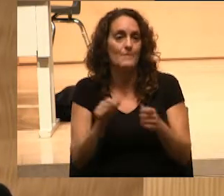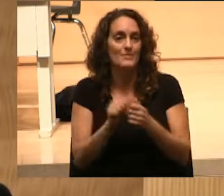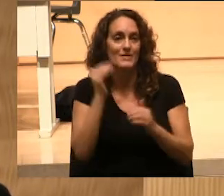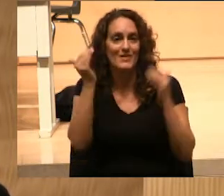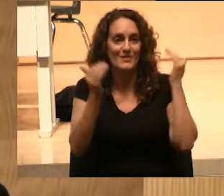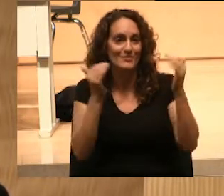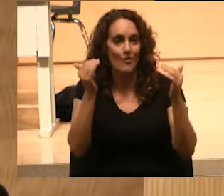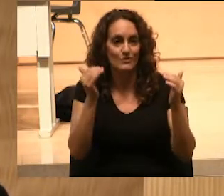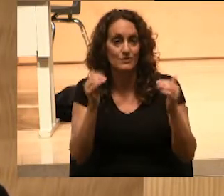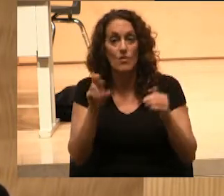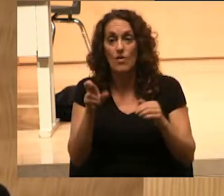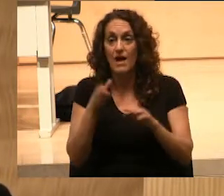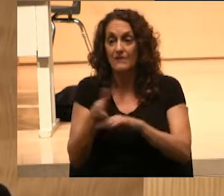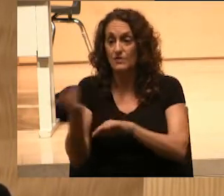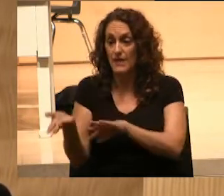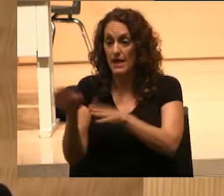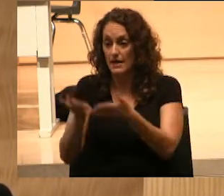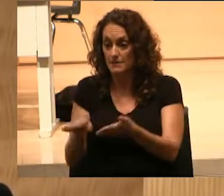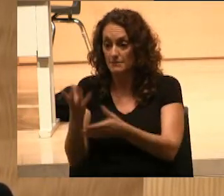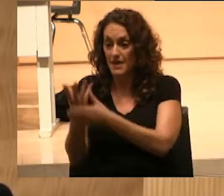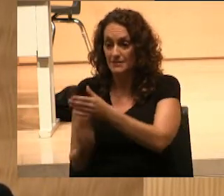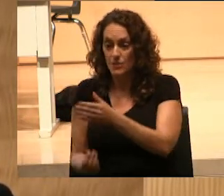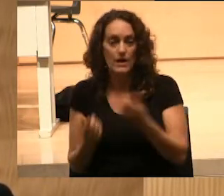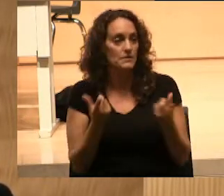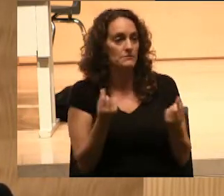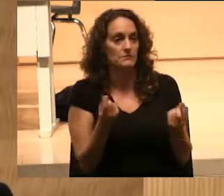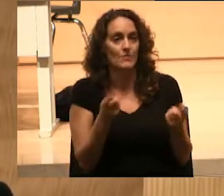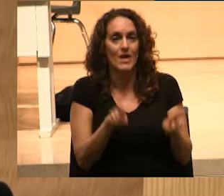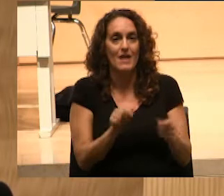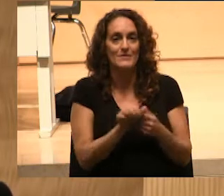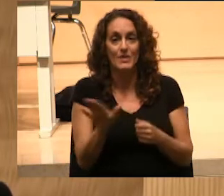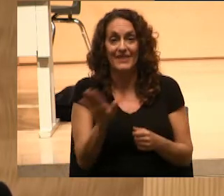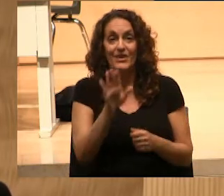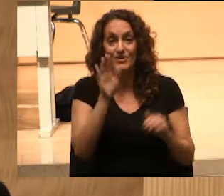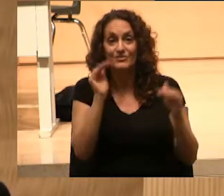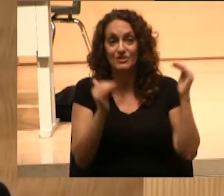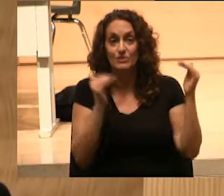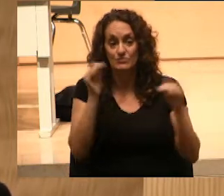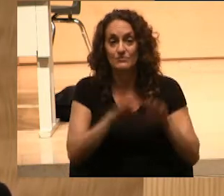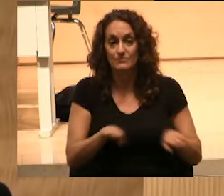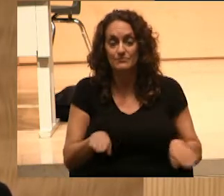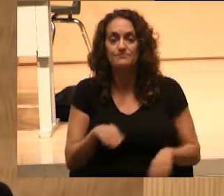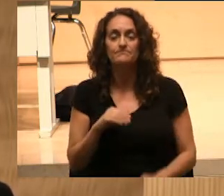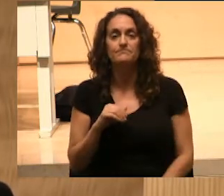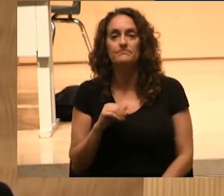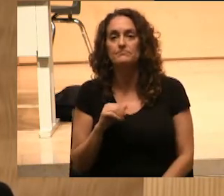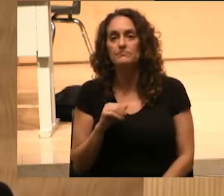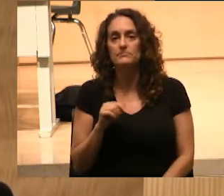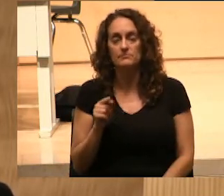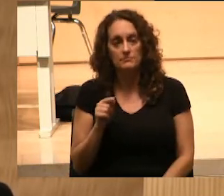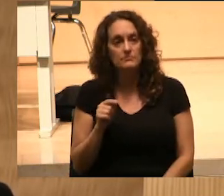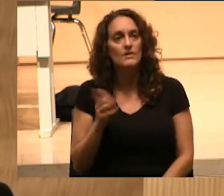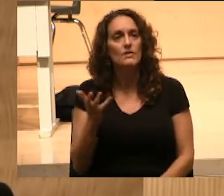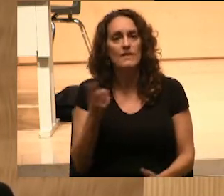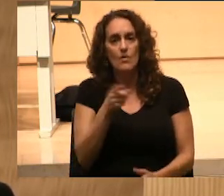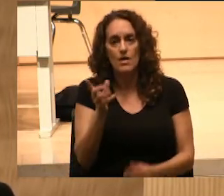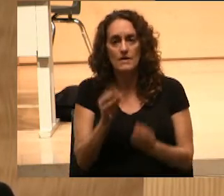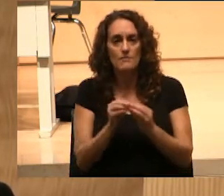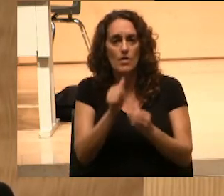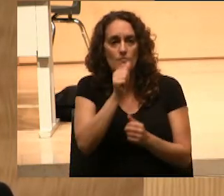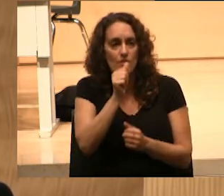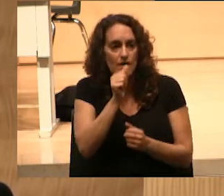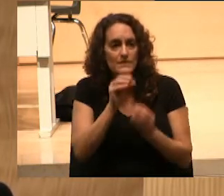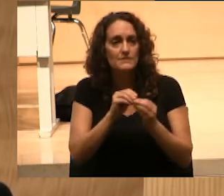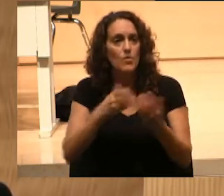they passed away. They were concerned, where they would go. Our participants were telling us that they wanted more privacy and fuller